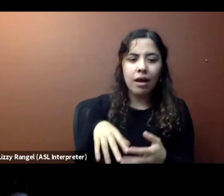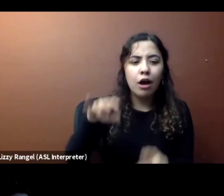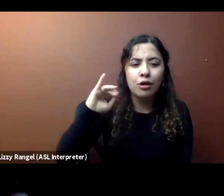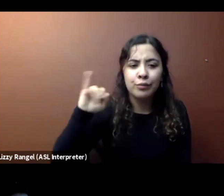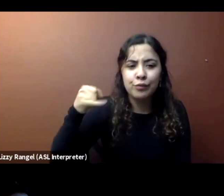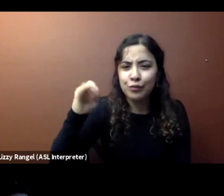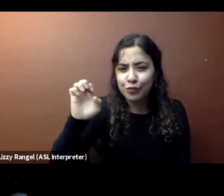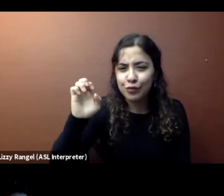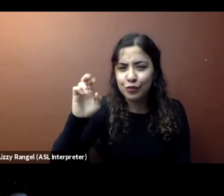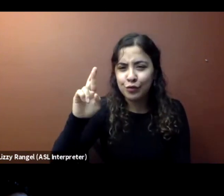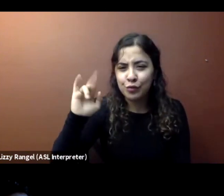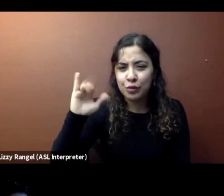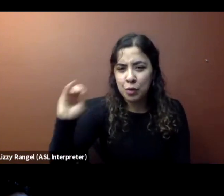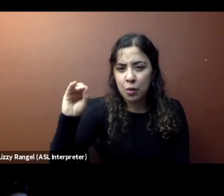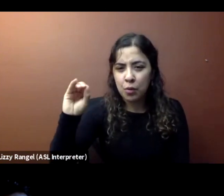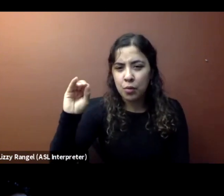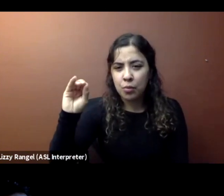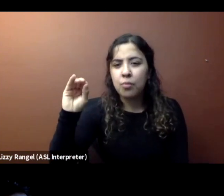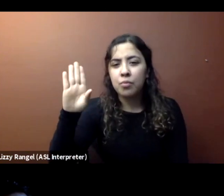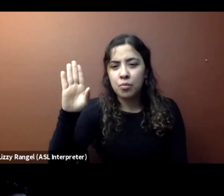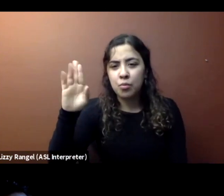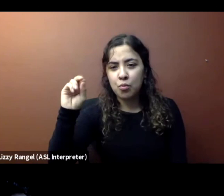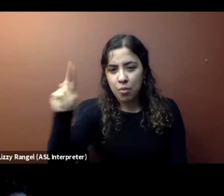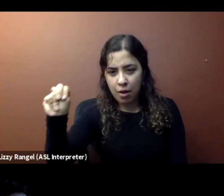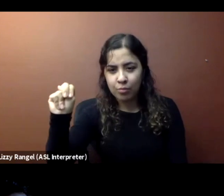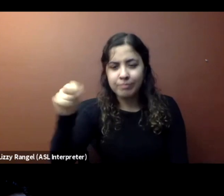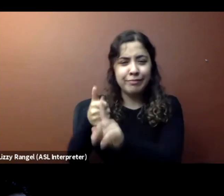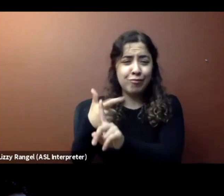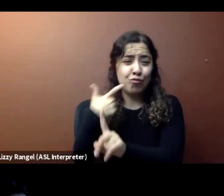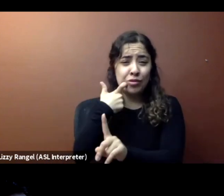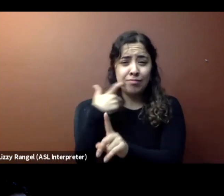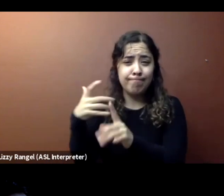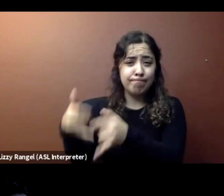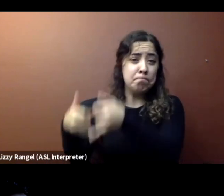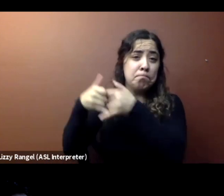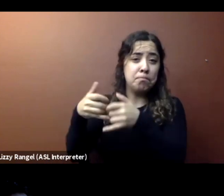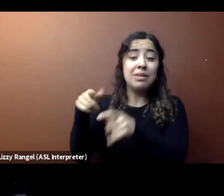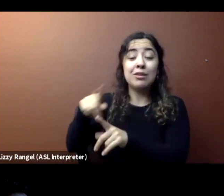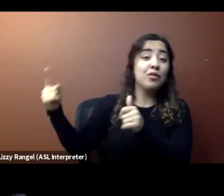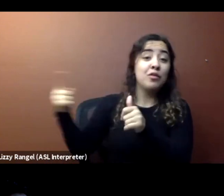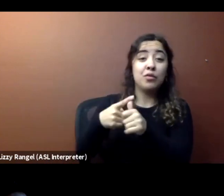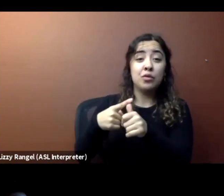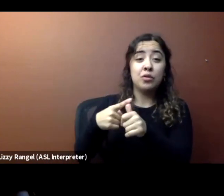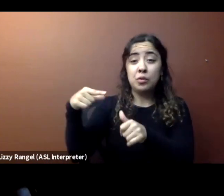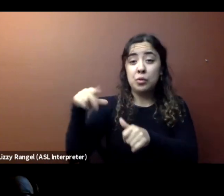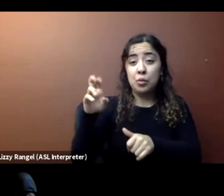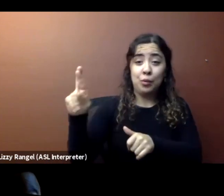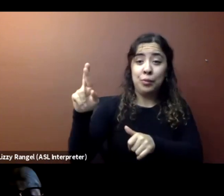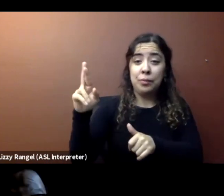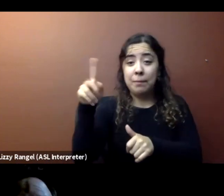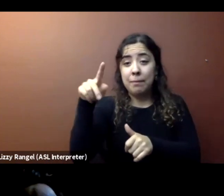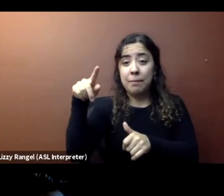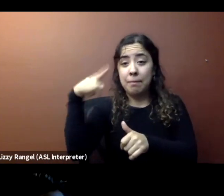It's just so good, just brilliant. He's the first queer Black writer to win